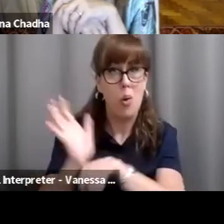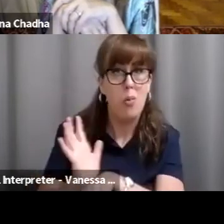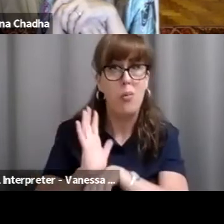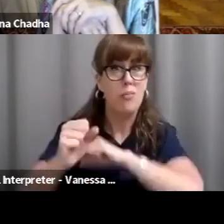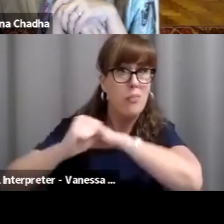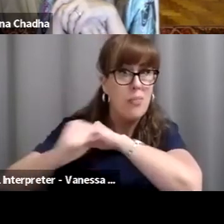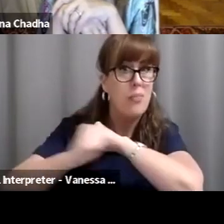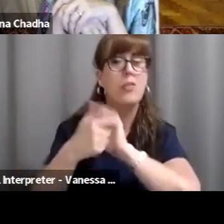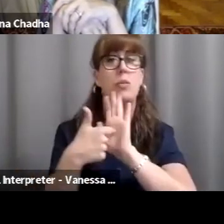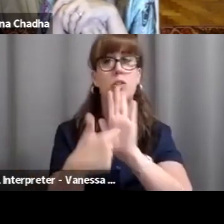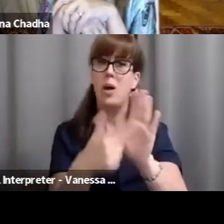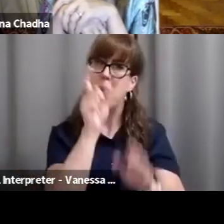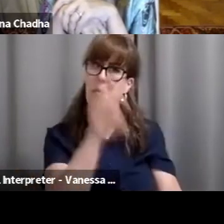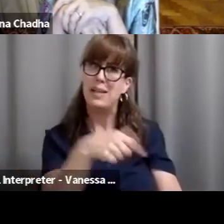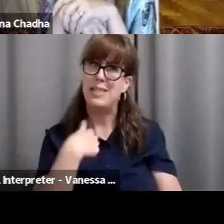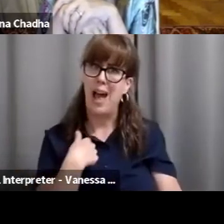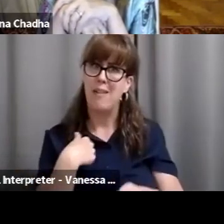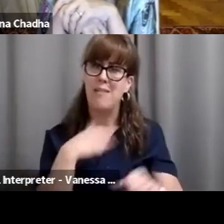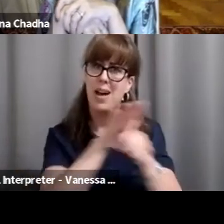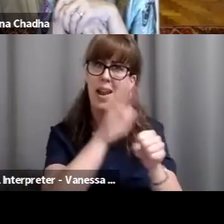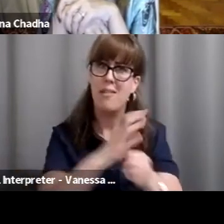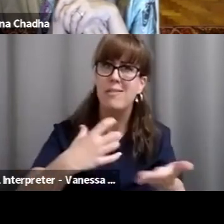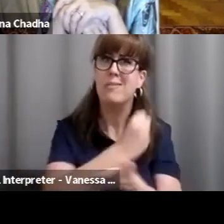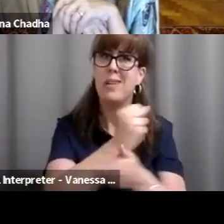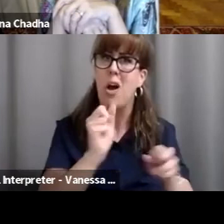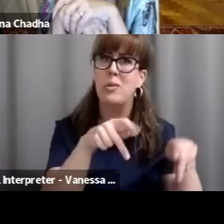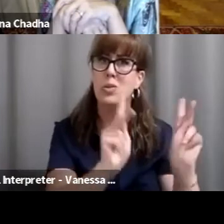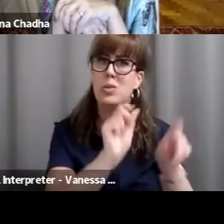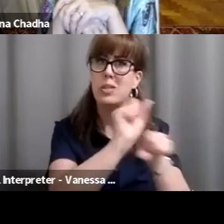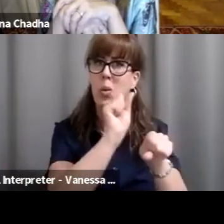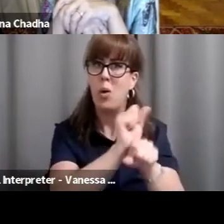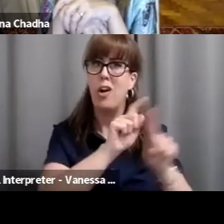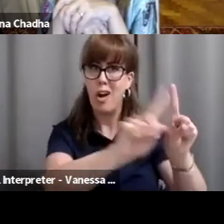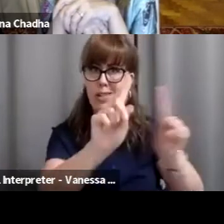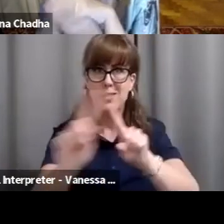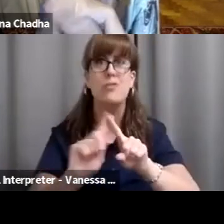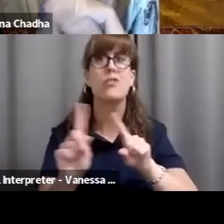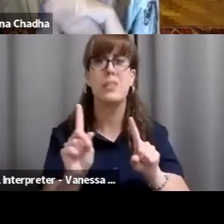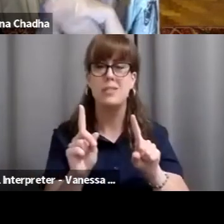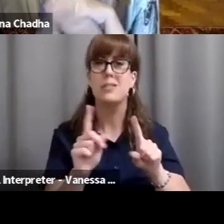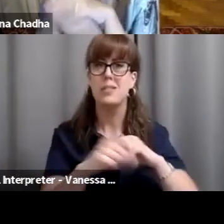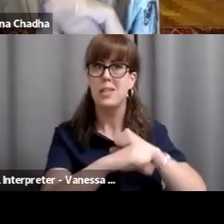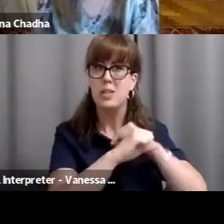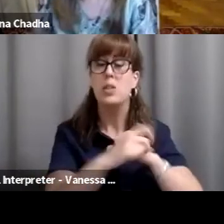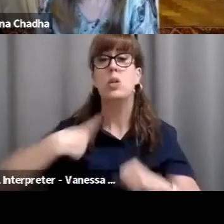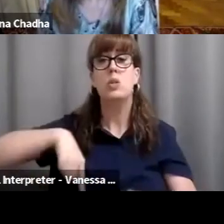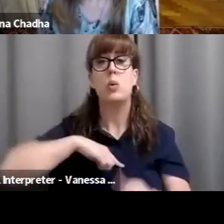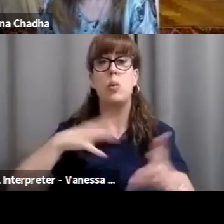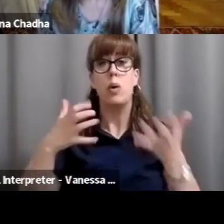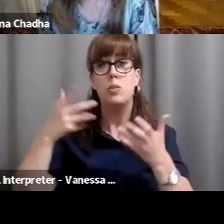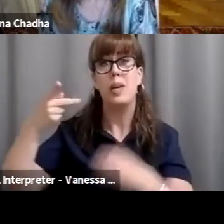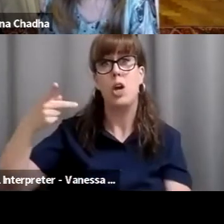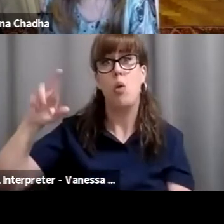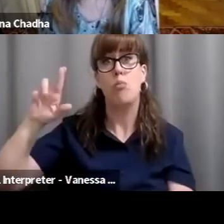to work on projects and thus develop the showreel. So we want to proactively help break that